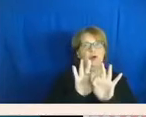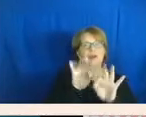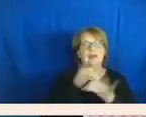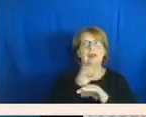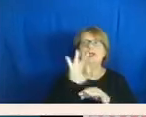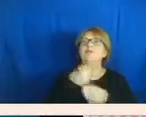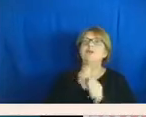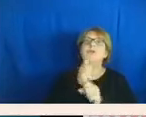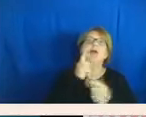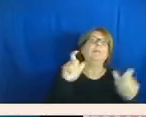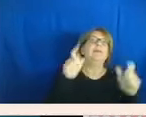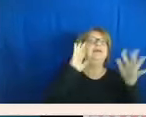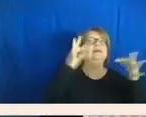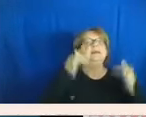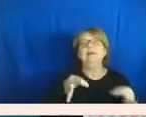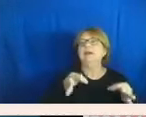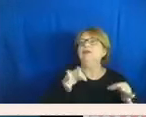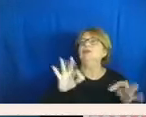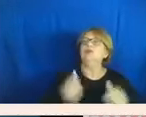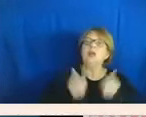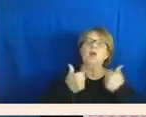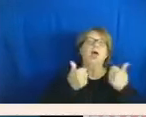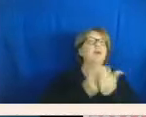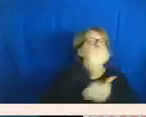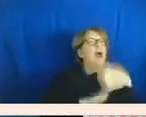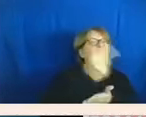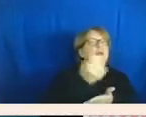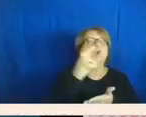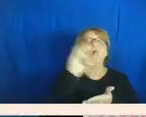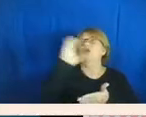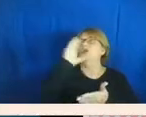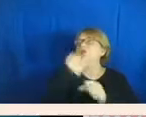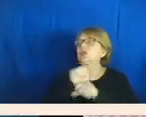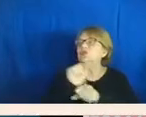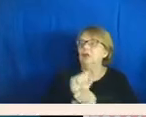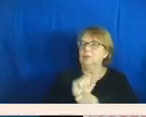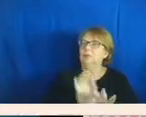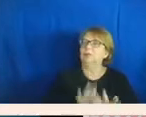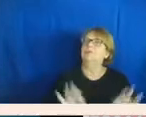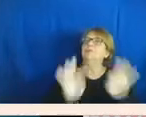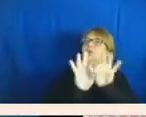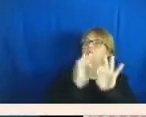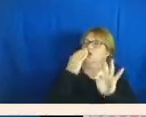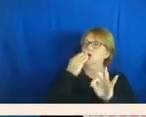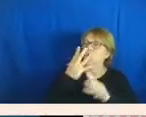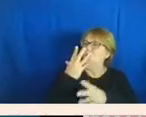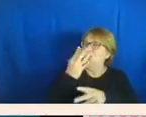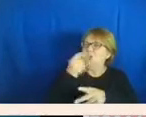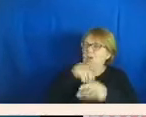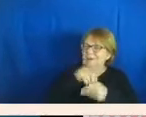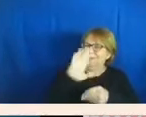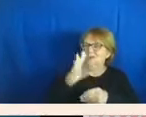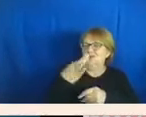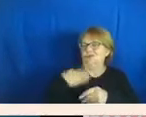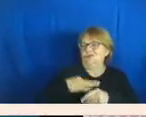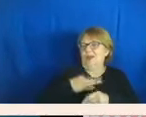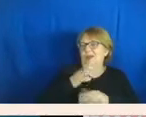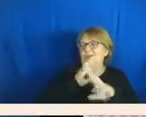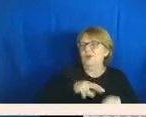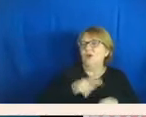purchase something, you're going to look for a job. It's important that you know what's in your credit report and what your credit scores are.